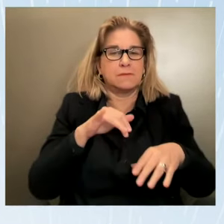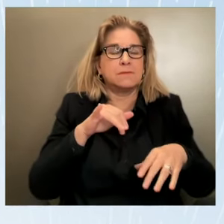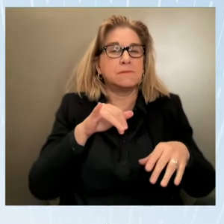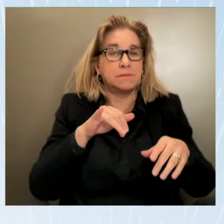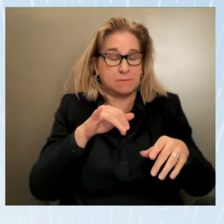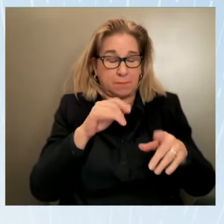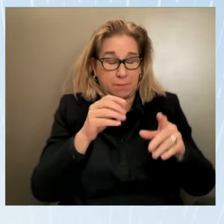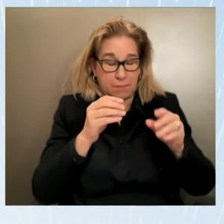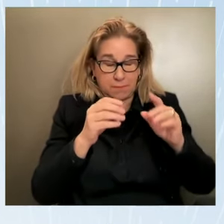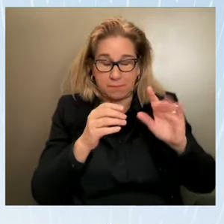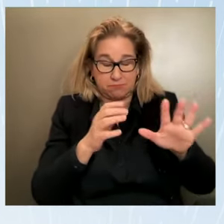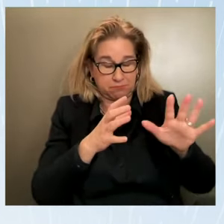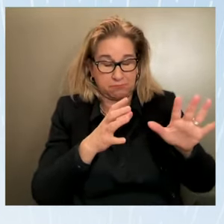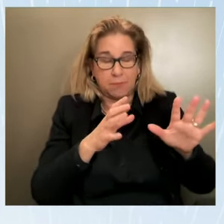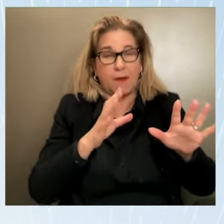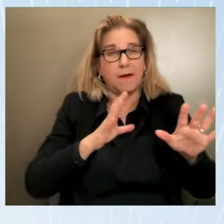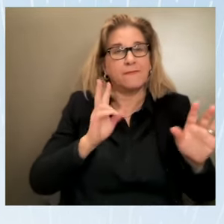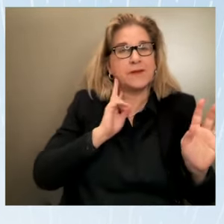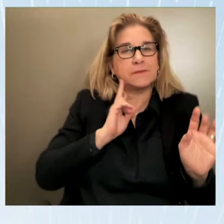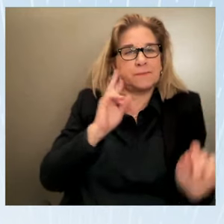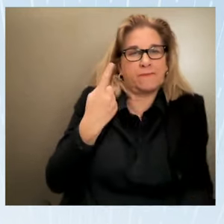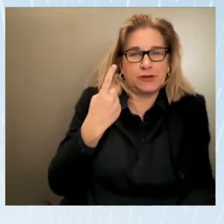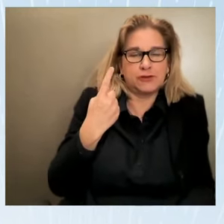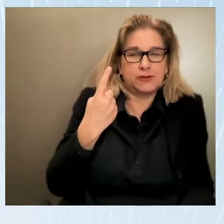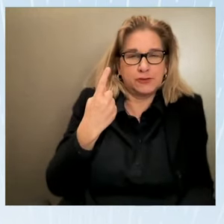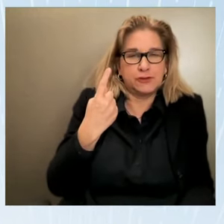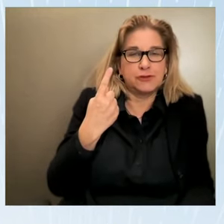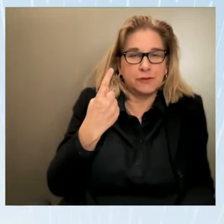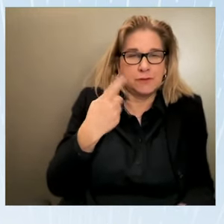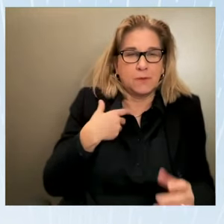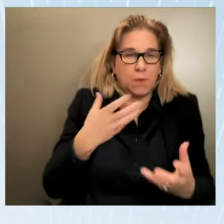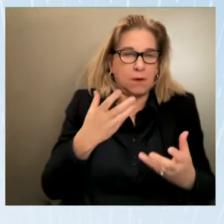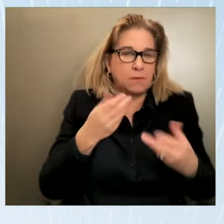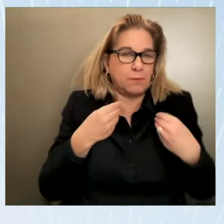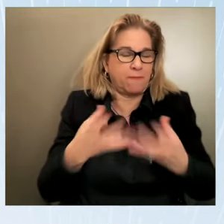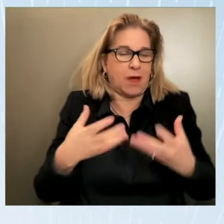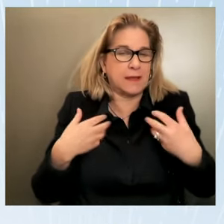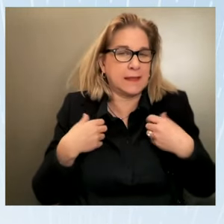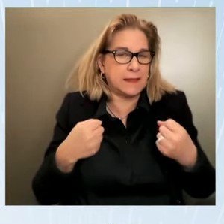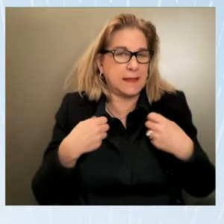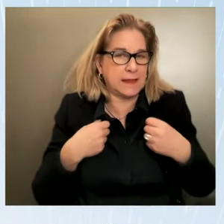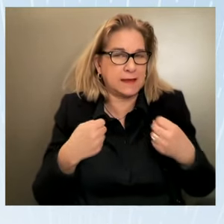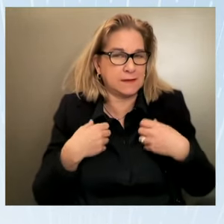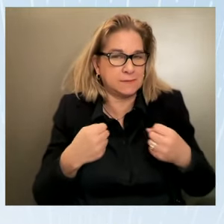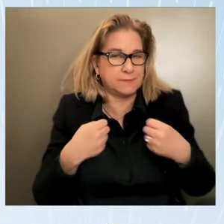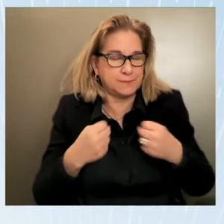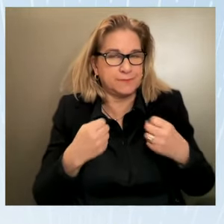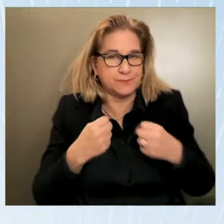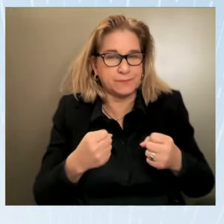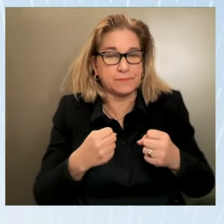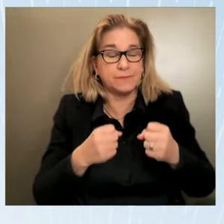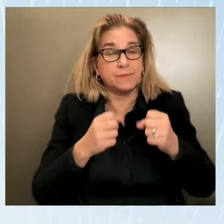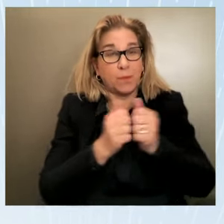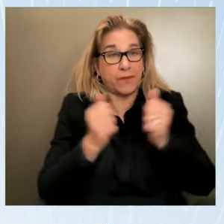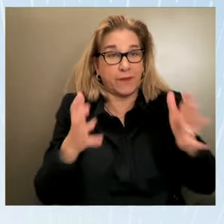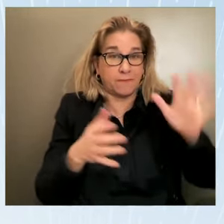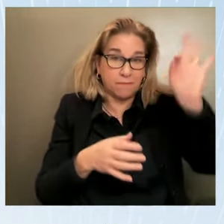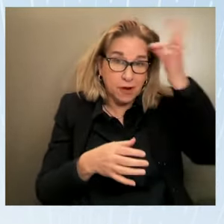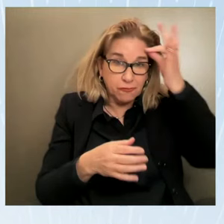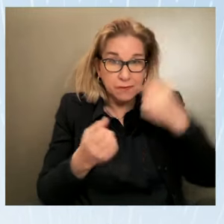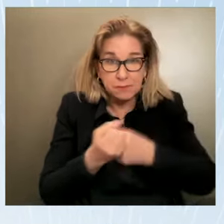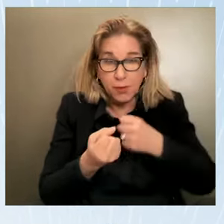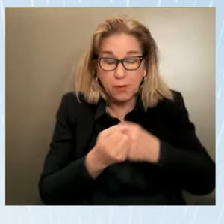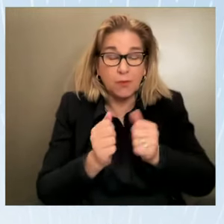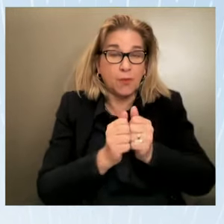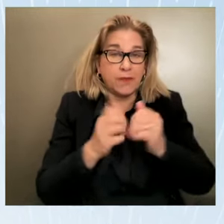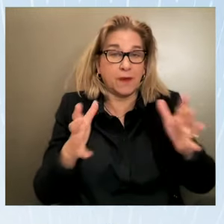local, international, and we're grateful for their support of this effort. We're going to keep at it for as long as it takes and send the